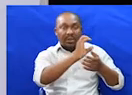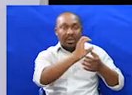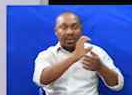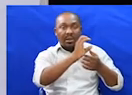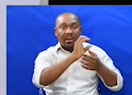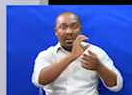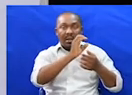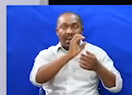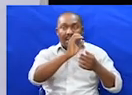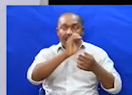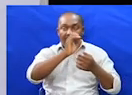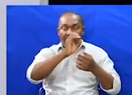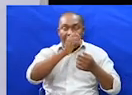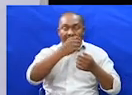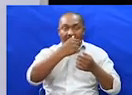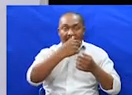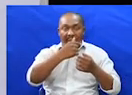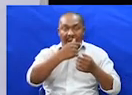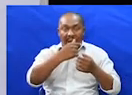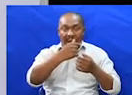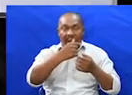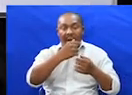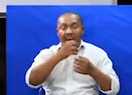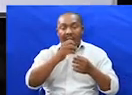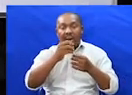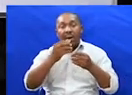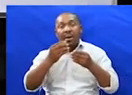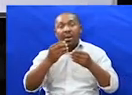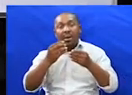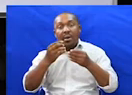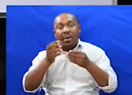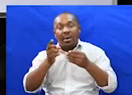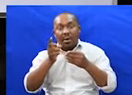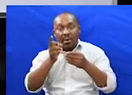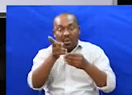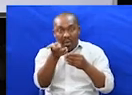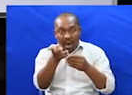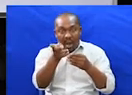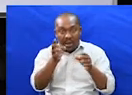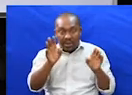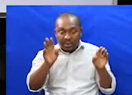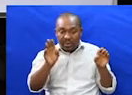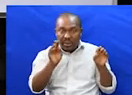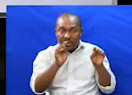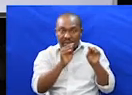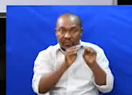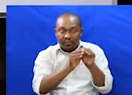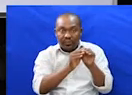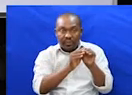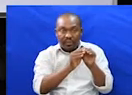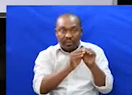thymine, guanine, and they pair together. They are pairing